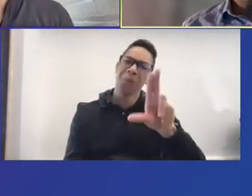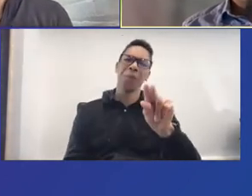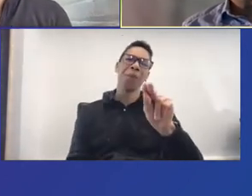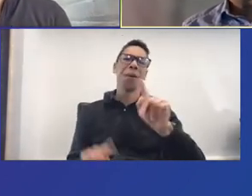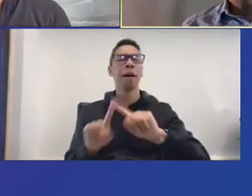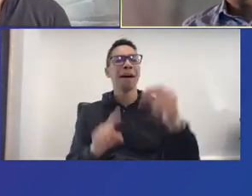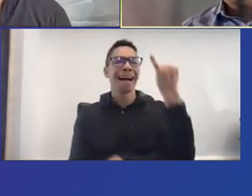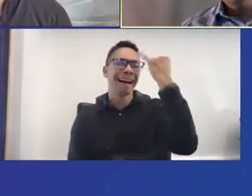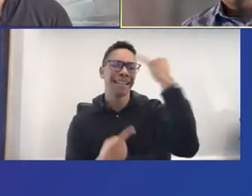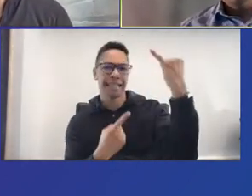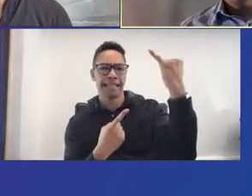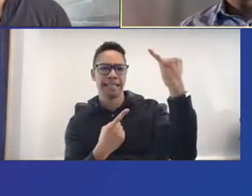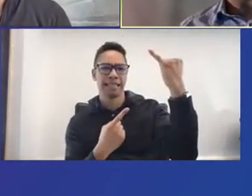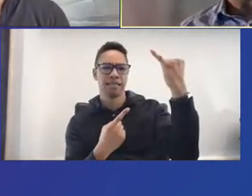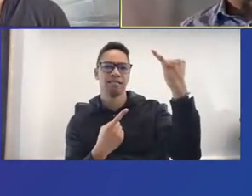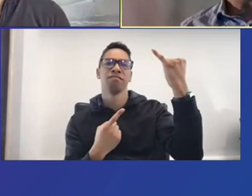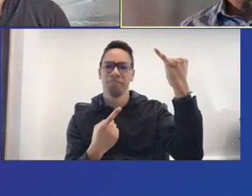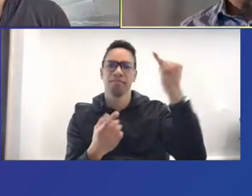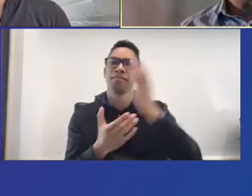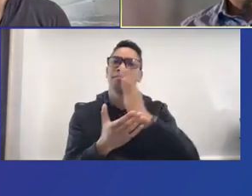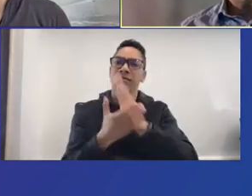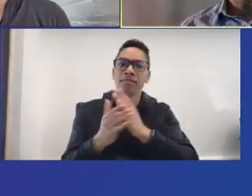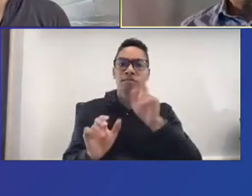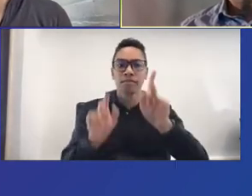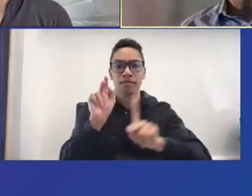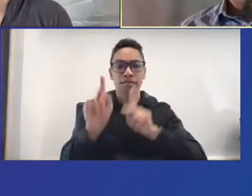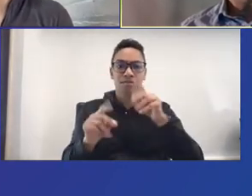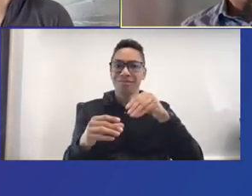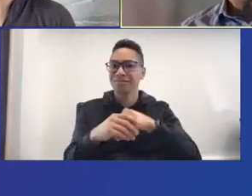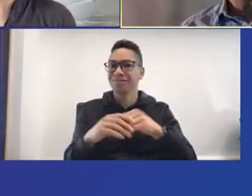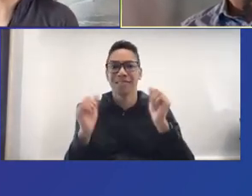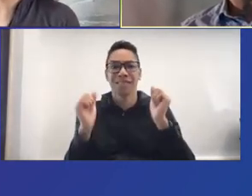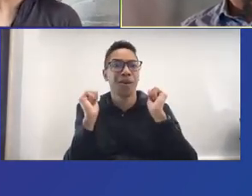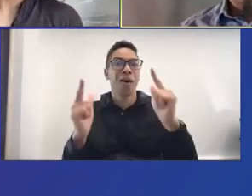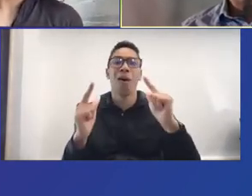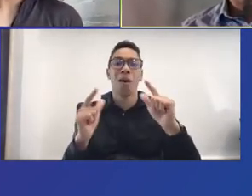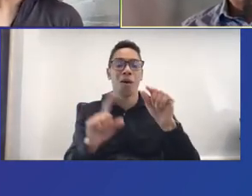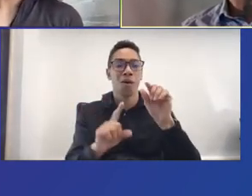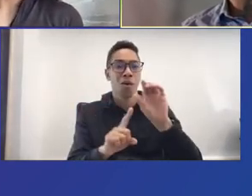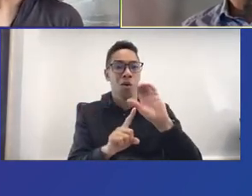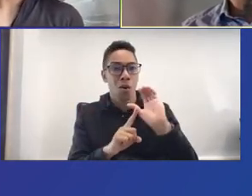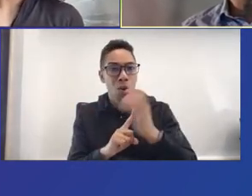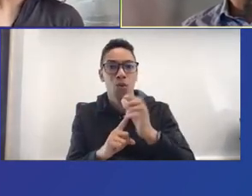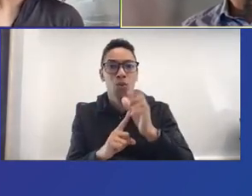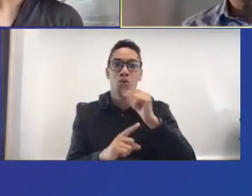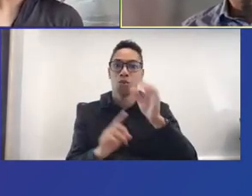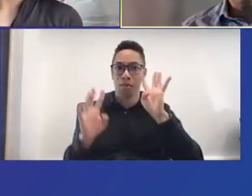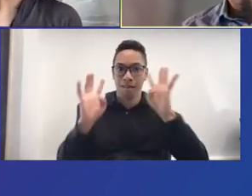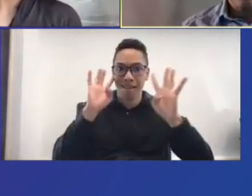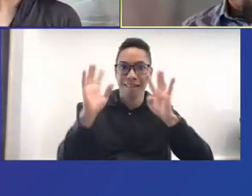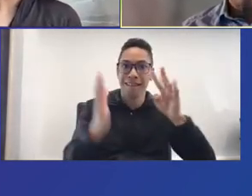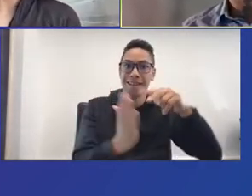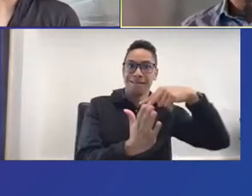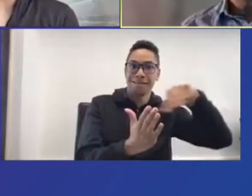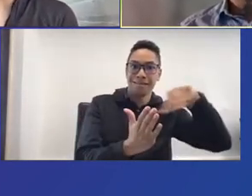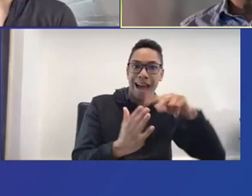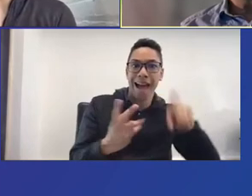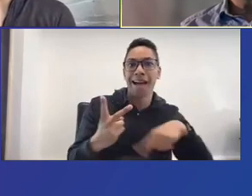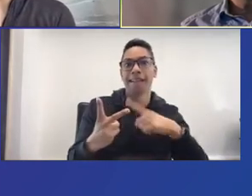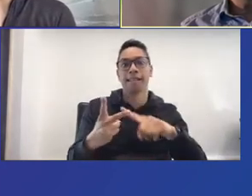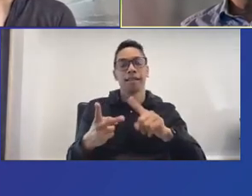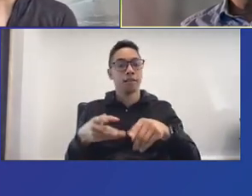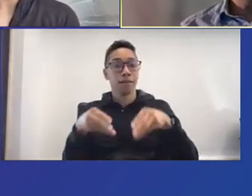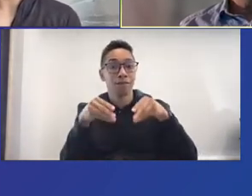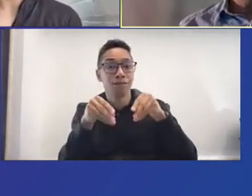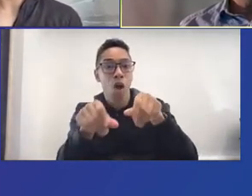It's the idea. And there are people in every culture who make dances, and there are people who work the land, and